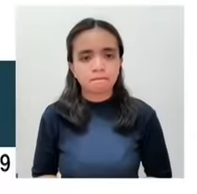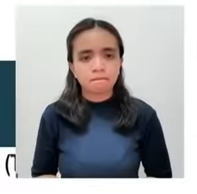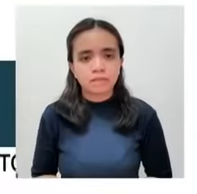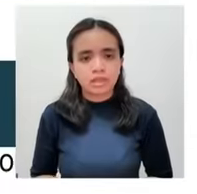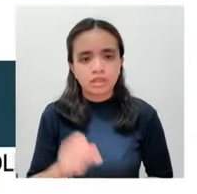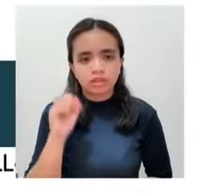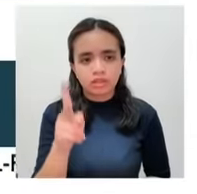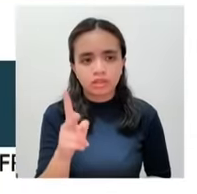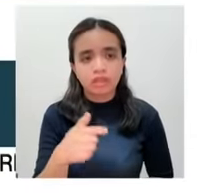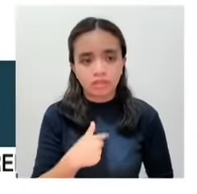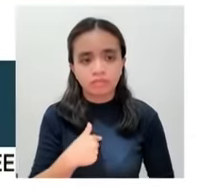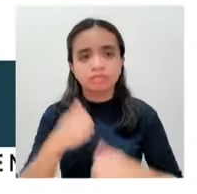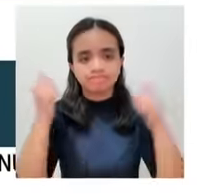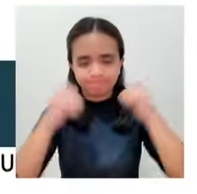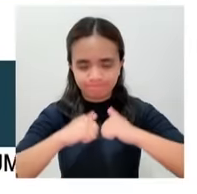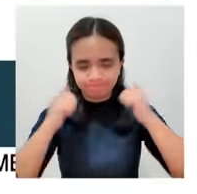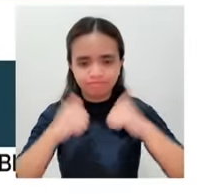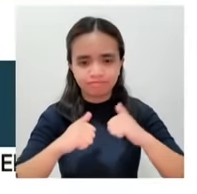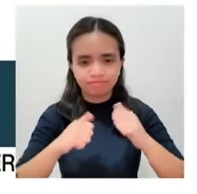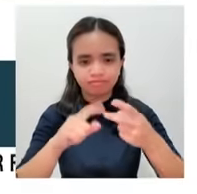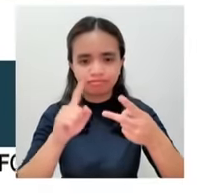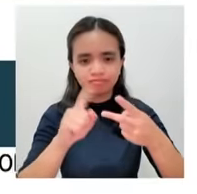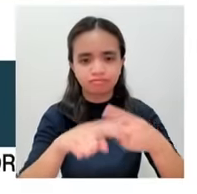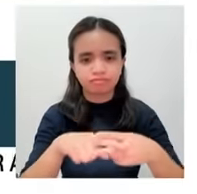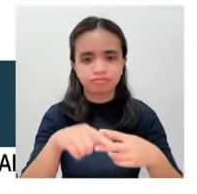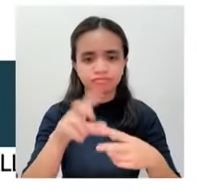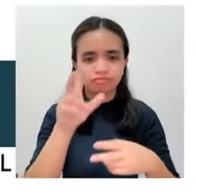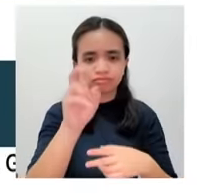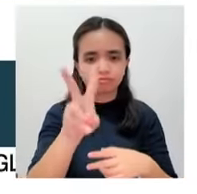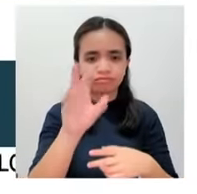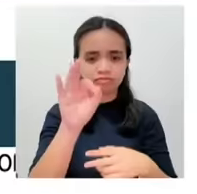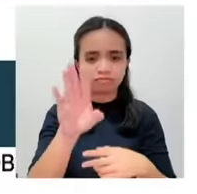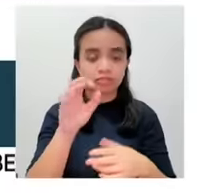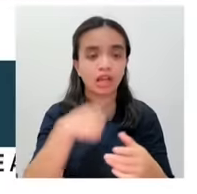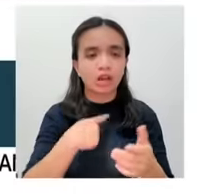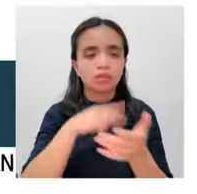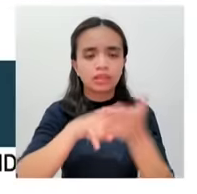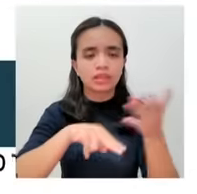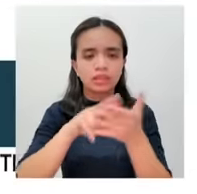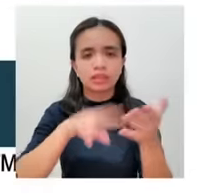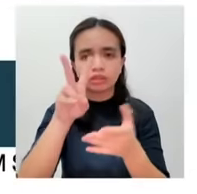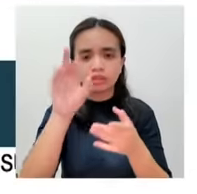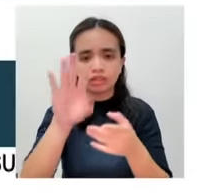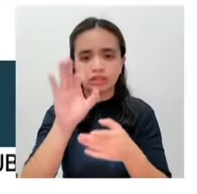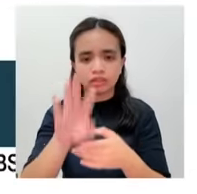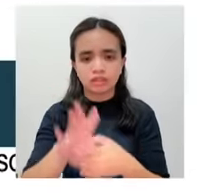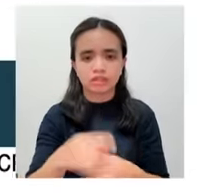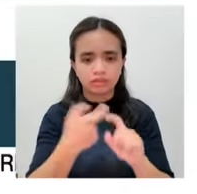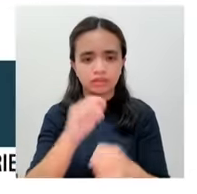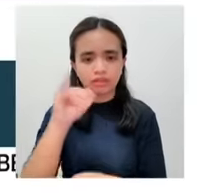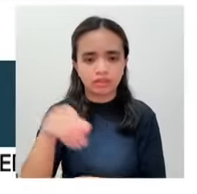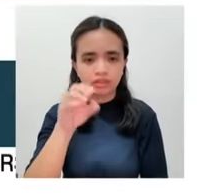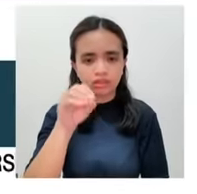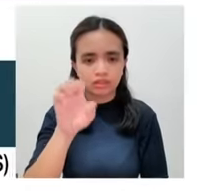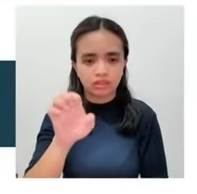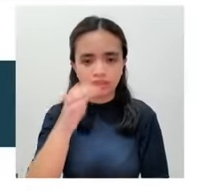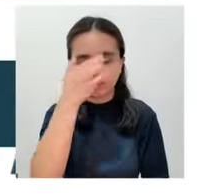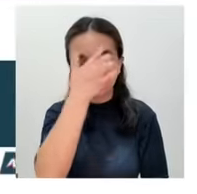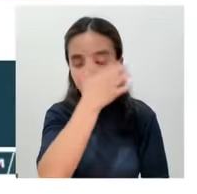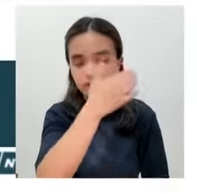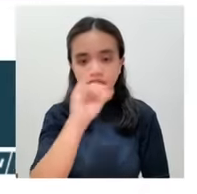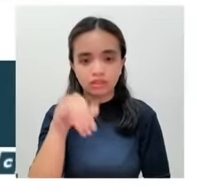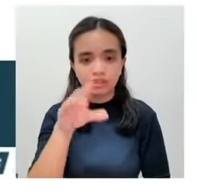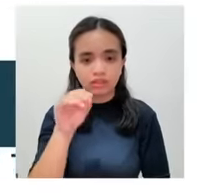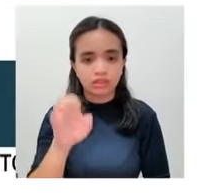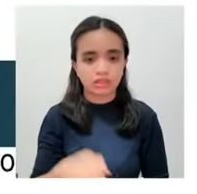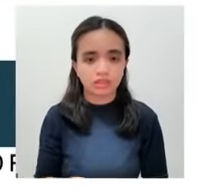Okay, I'll read to you two Facebook posts from... One from Joe Macasa. Joe Macasa is